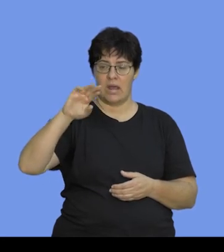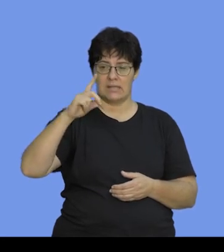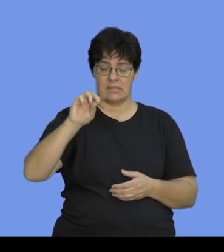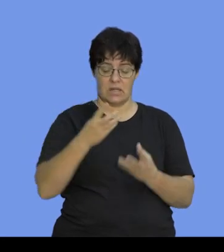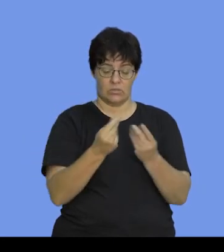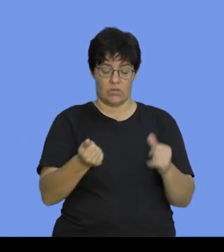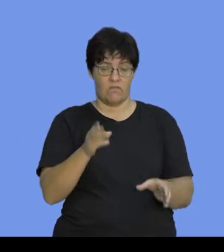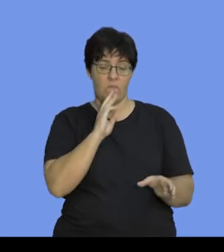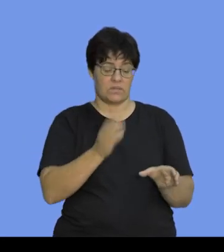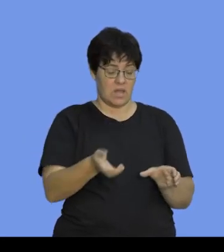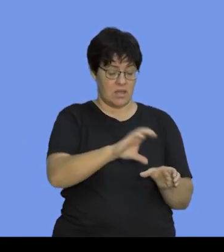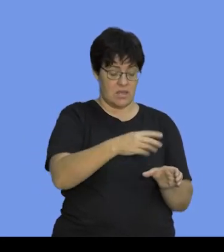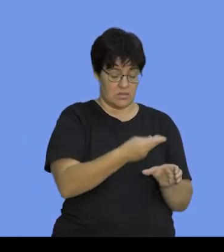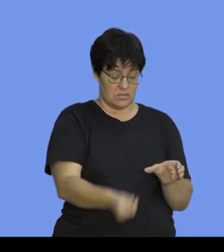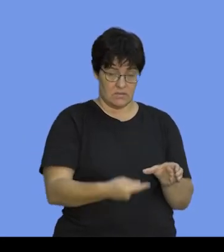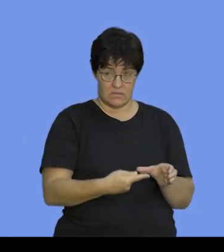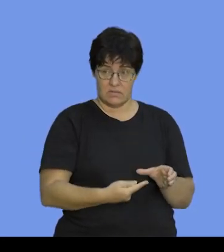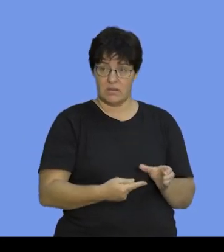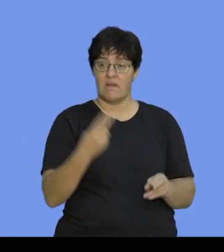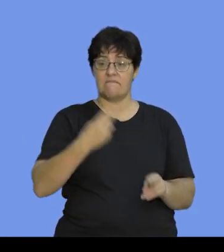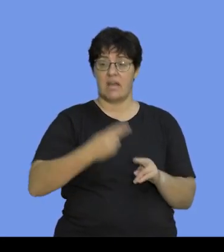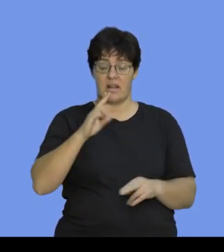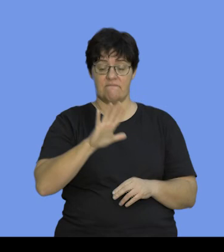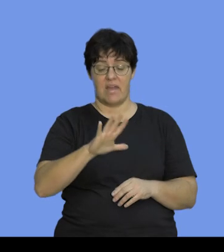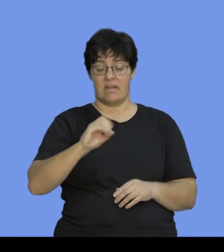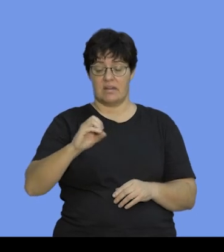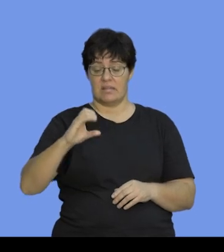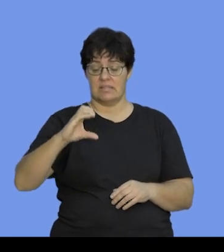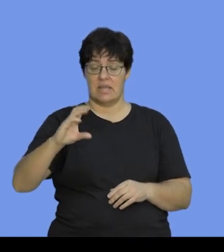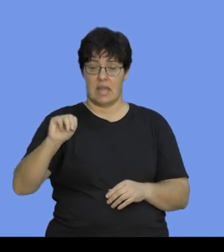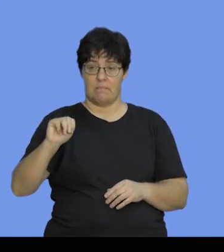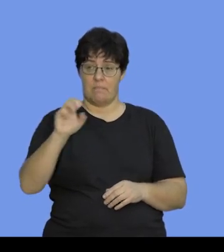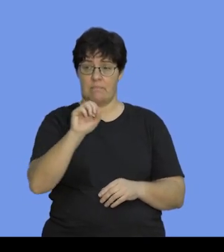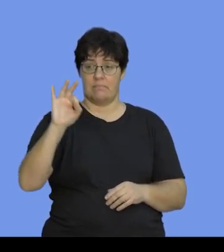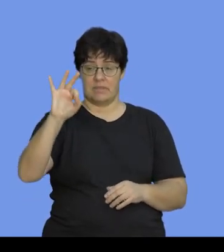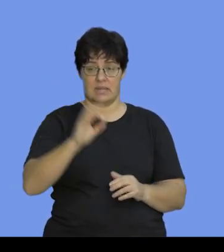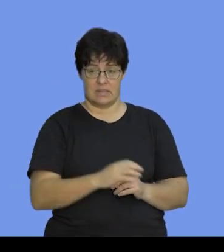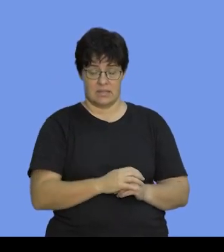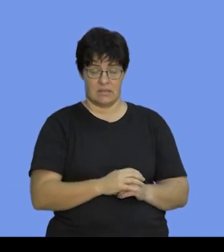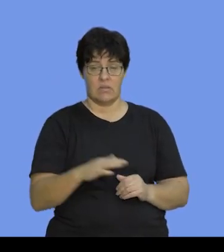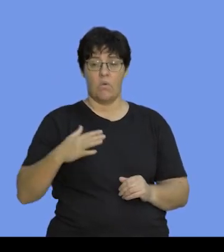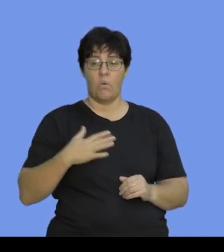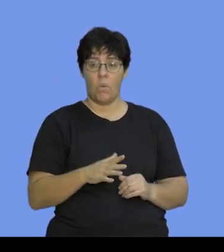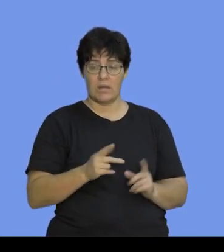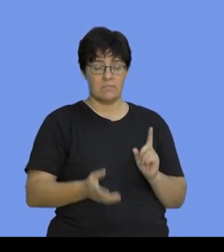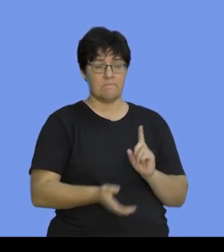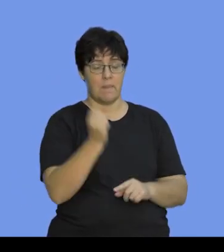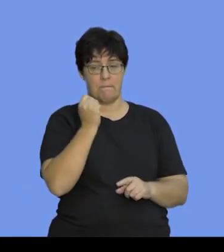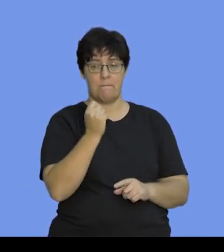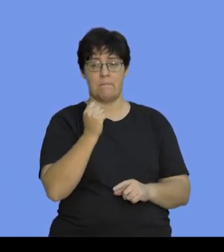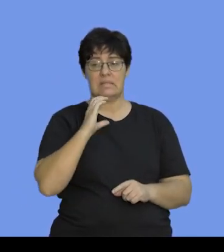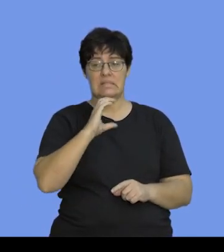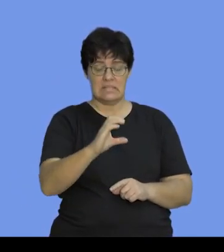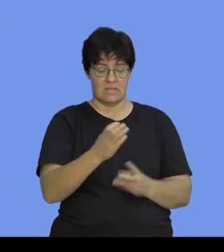dissolved in water, and the final volume of the solution is 500 cubic decimeters, okay? So we want to determine the